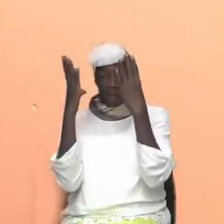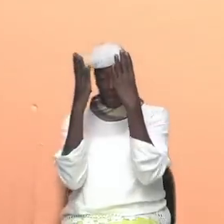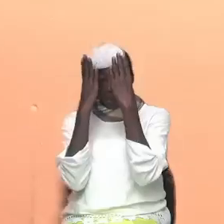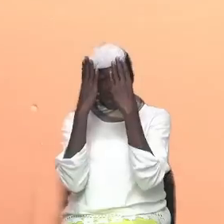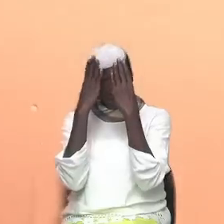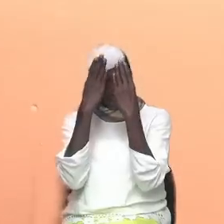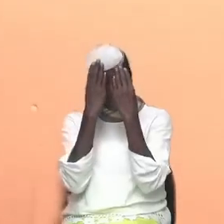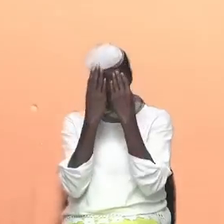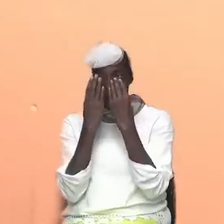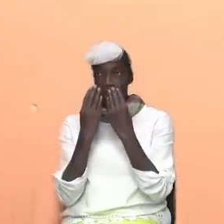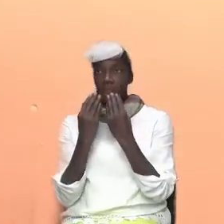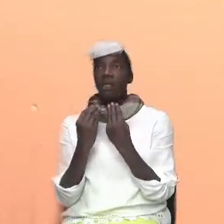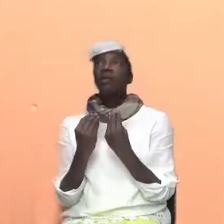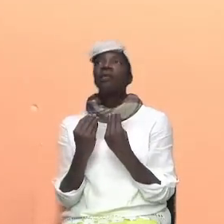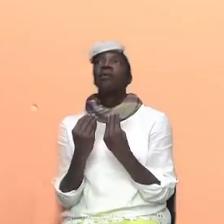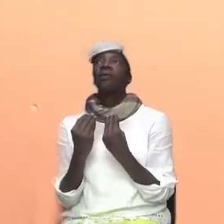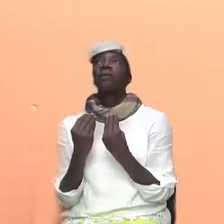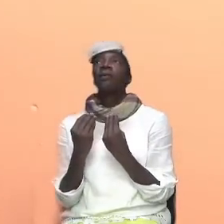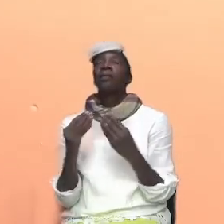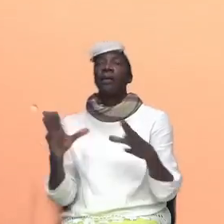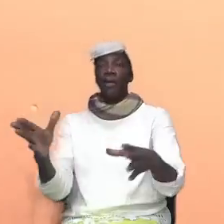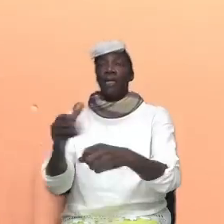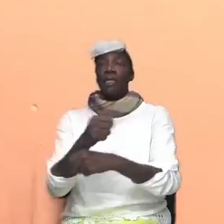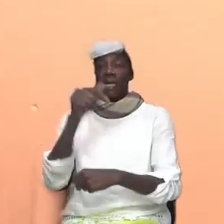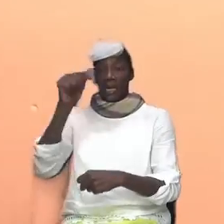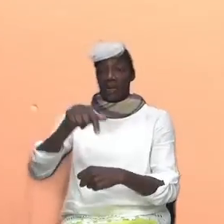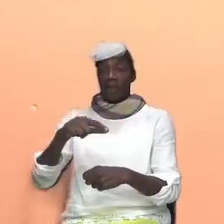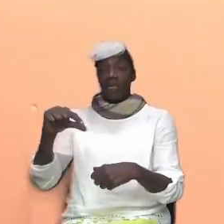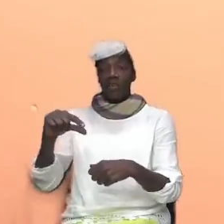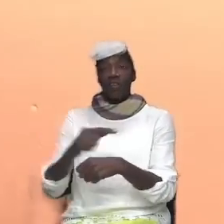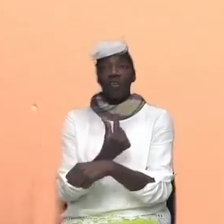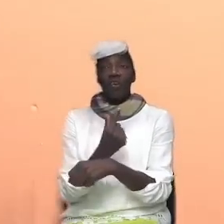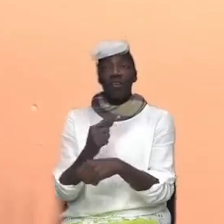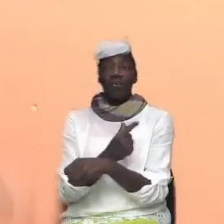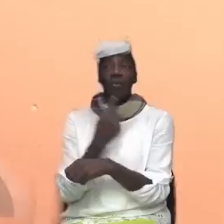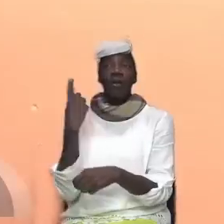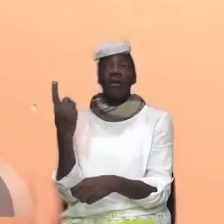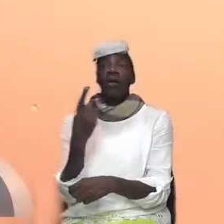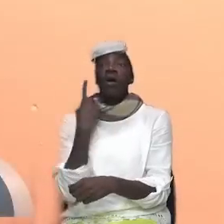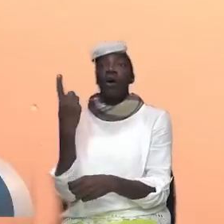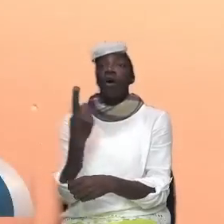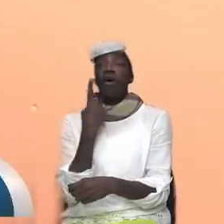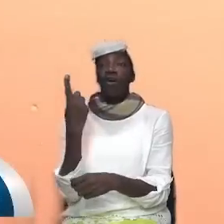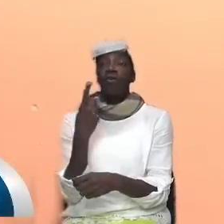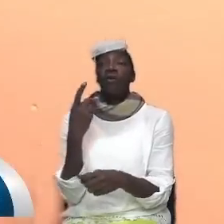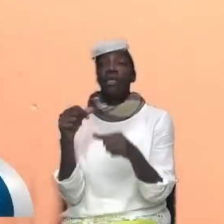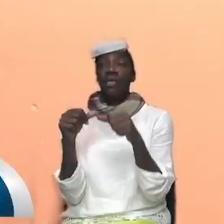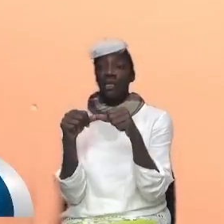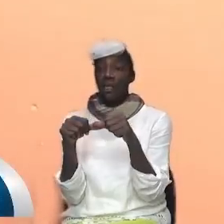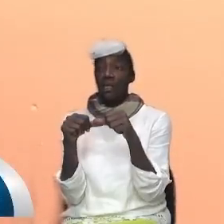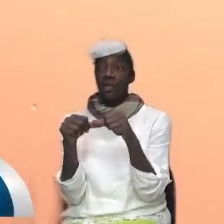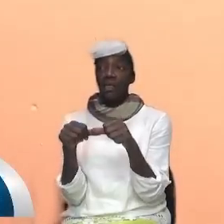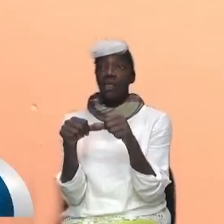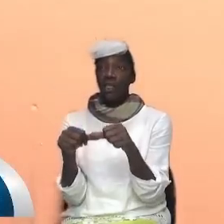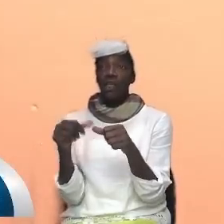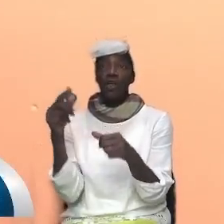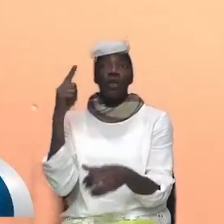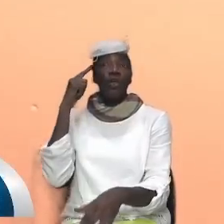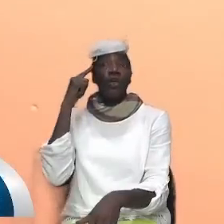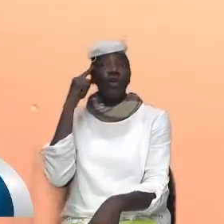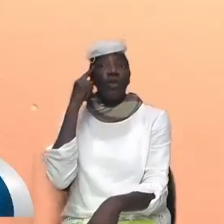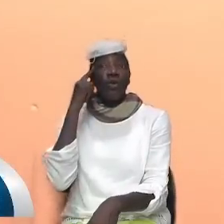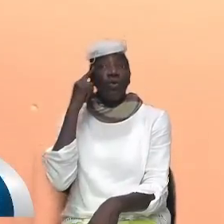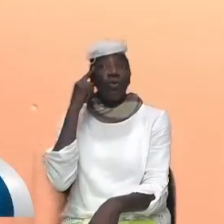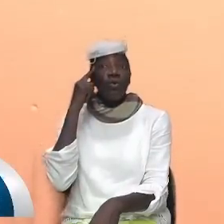that we must take with this gospel, is always maintained, knowing that a day